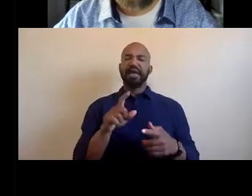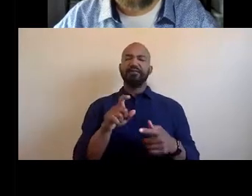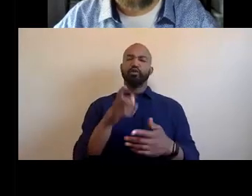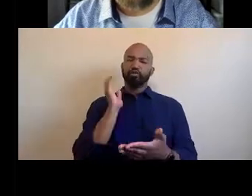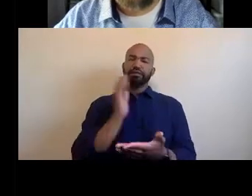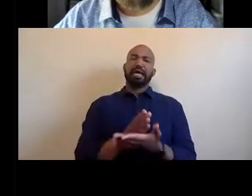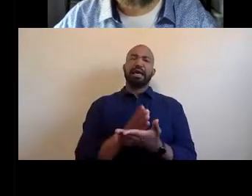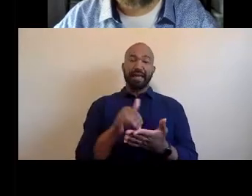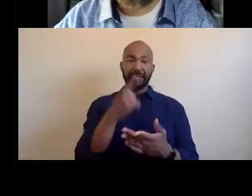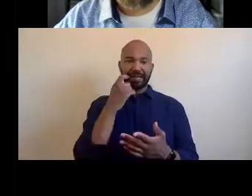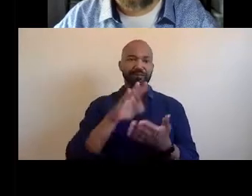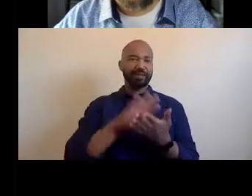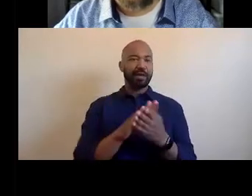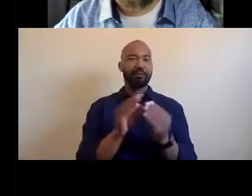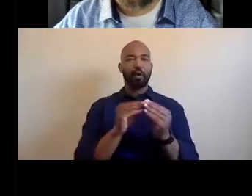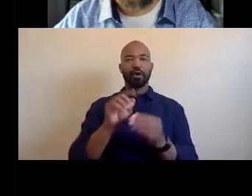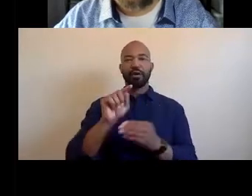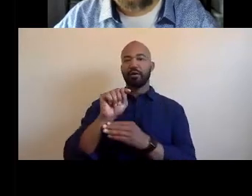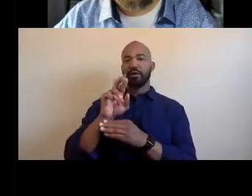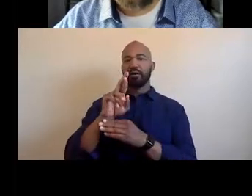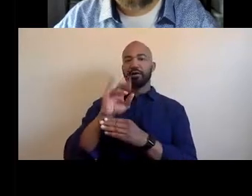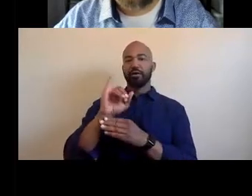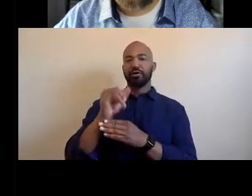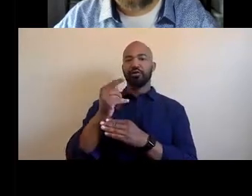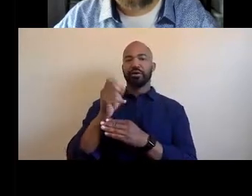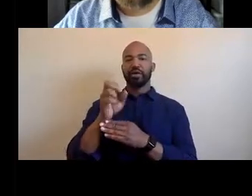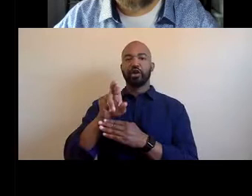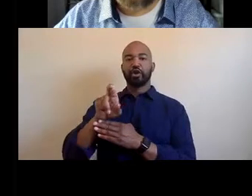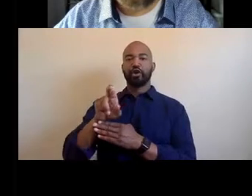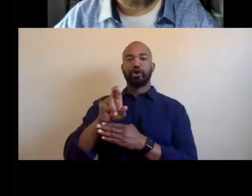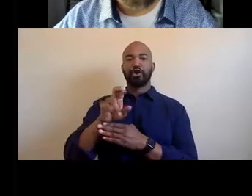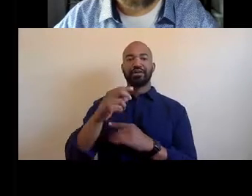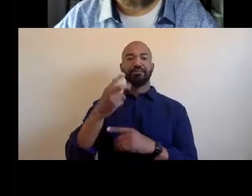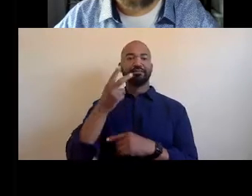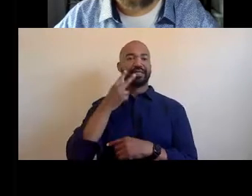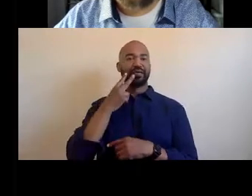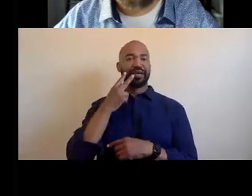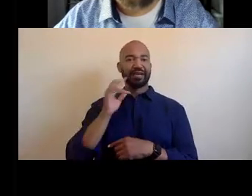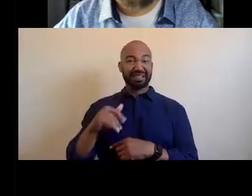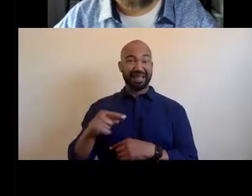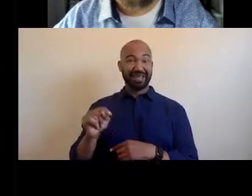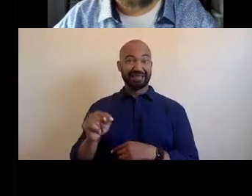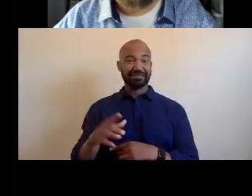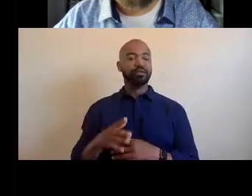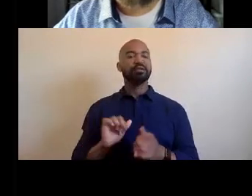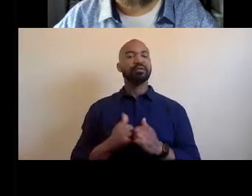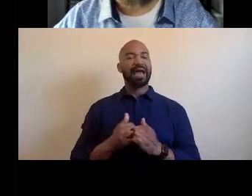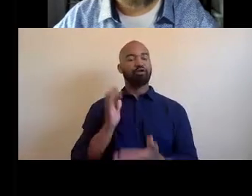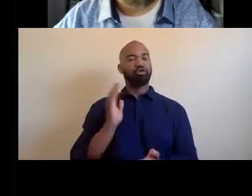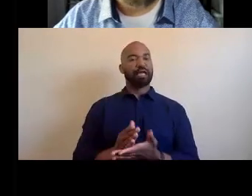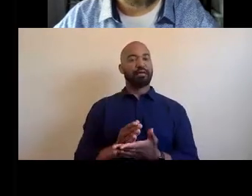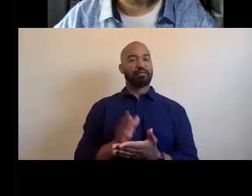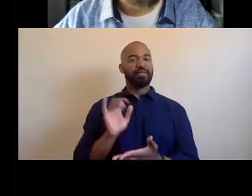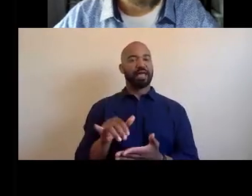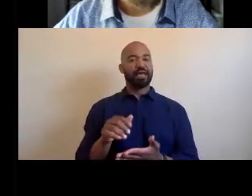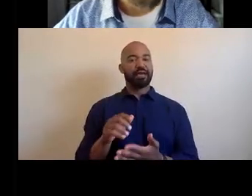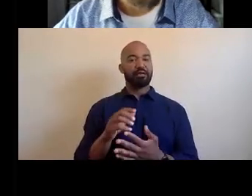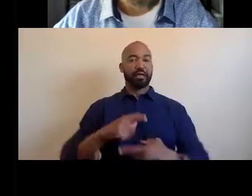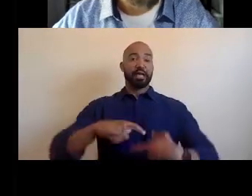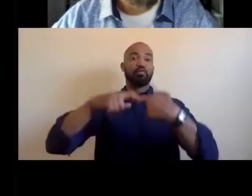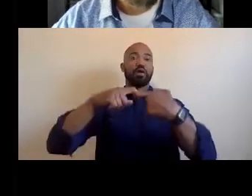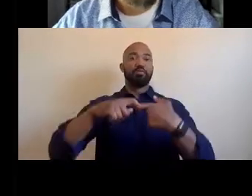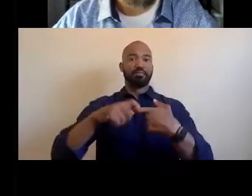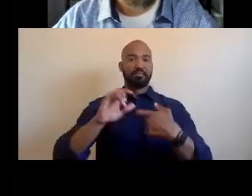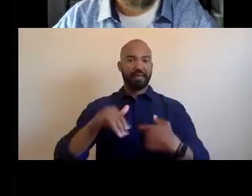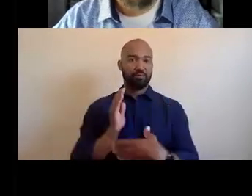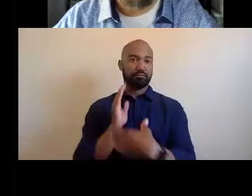after you go to the bathroom in the morning or with a beer or whatever the case is. And how do you interrupt that? So you change